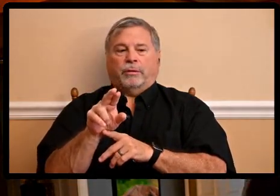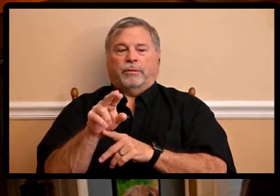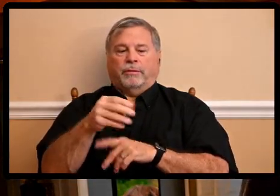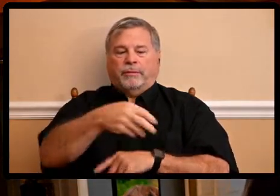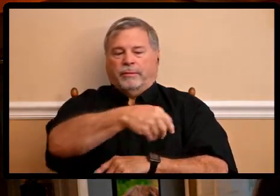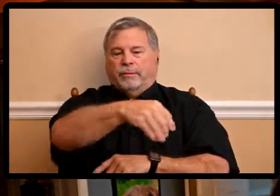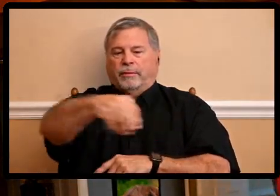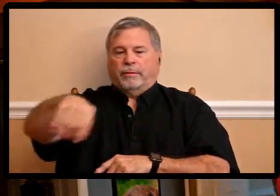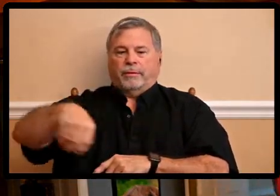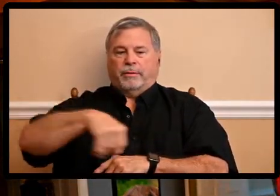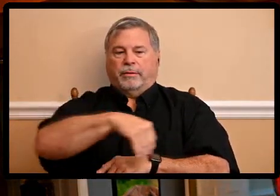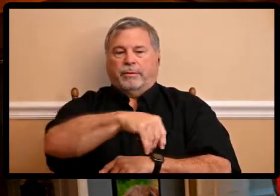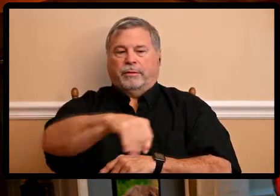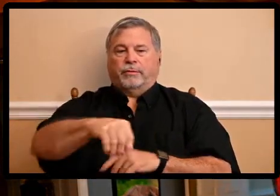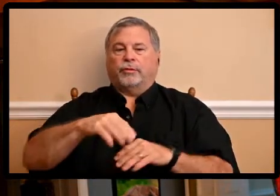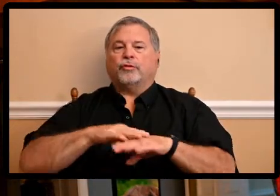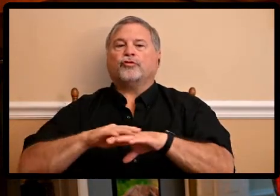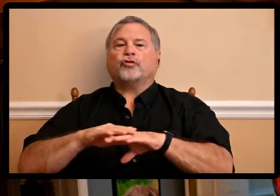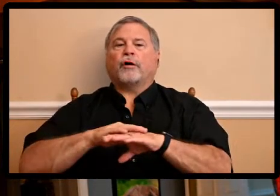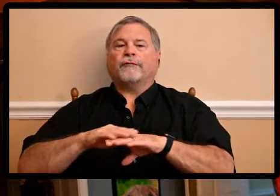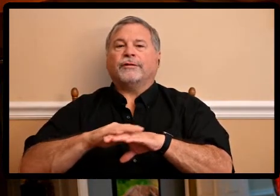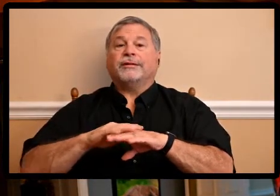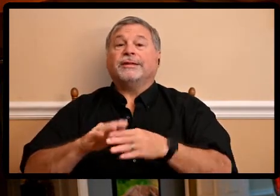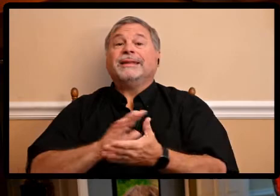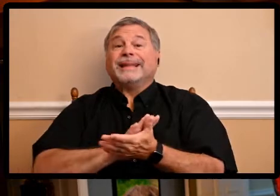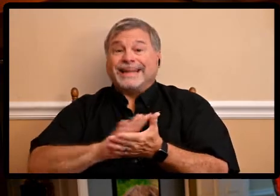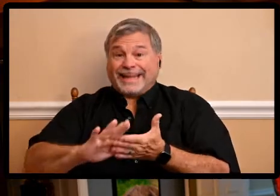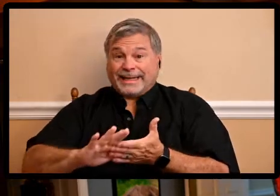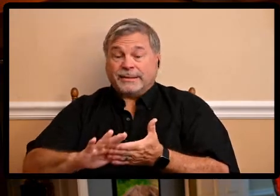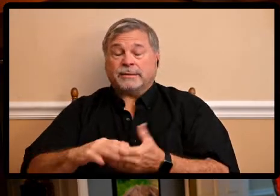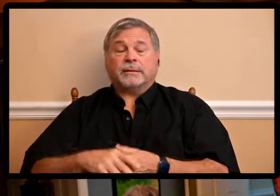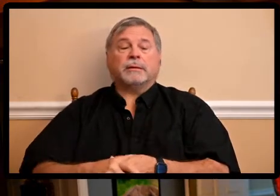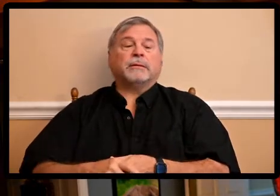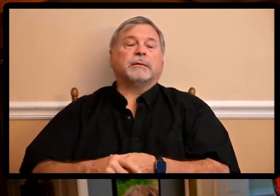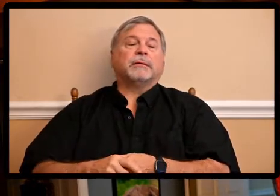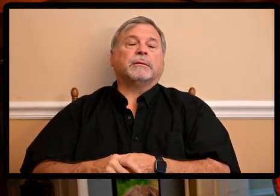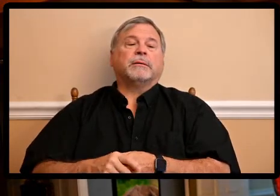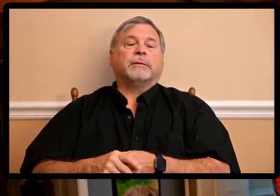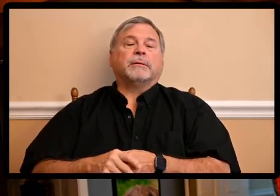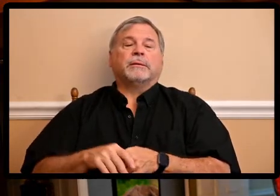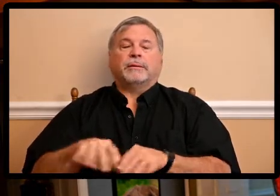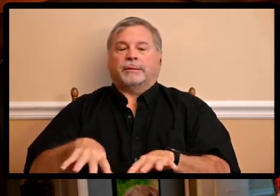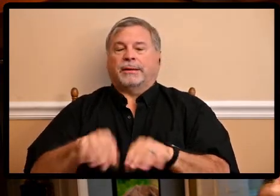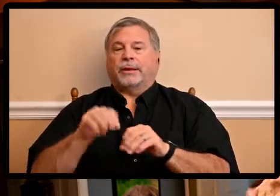to your surface and make sure your surface is clean. Take that ball of dough out,